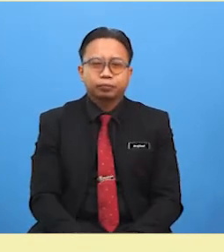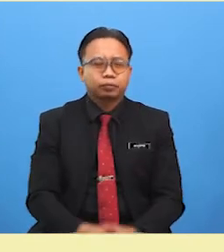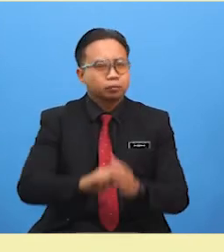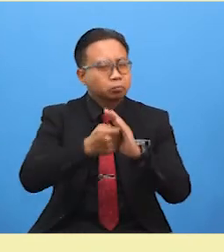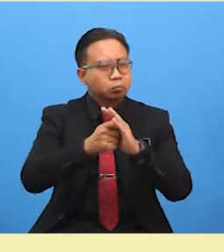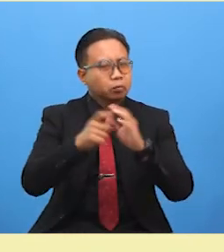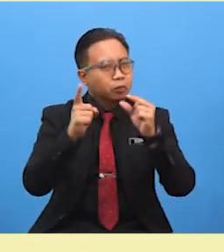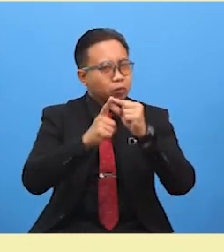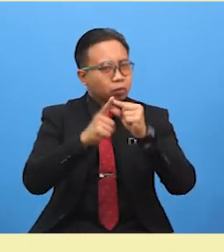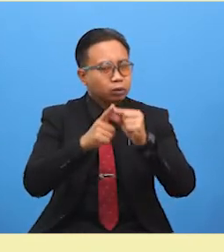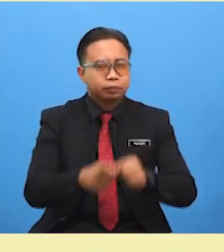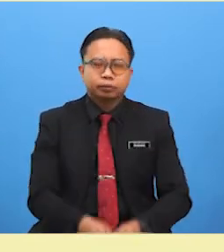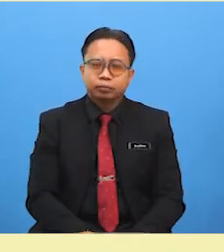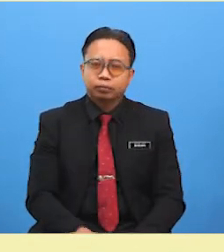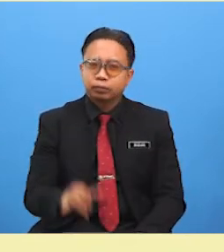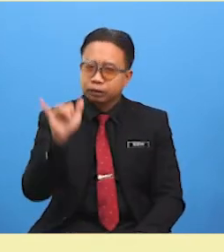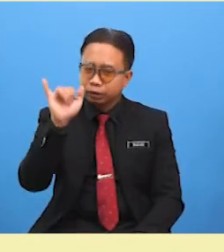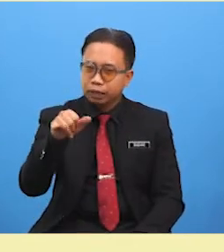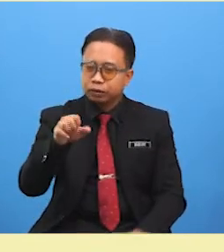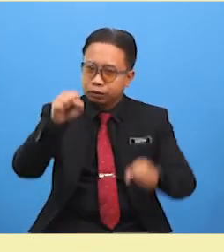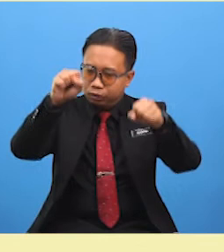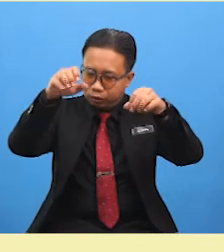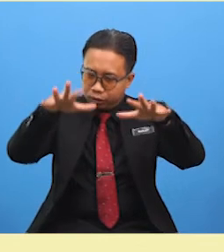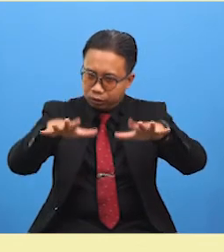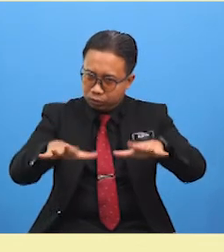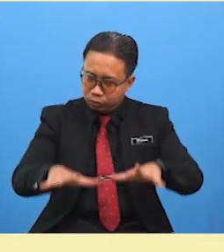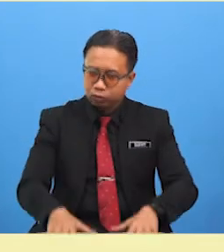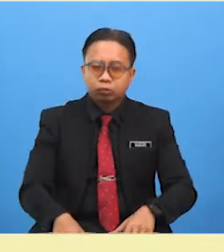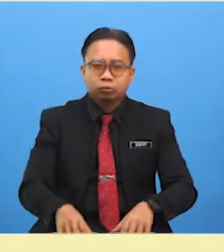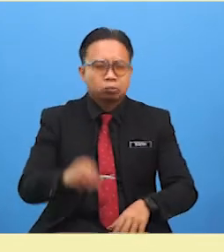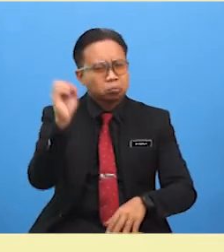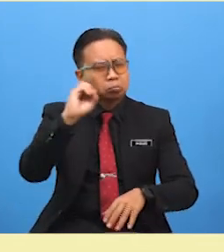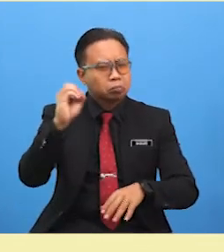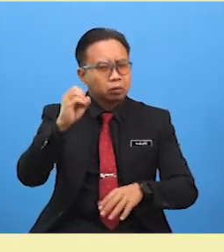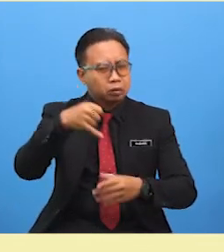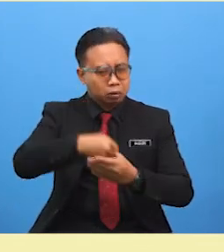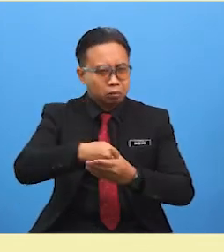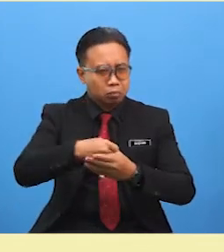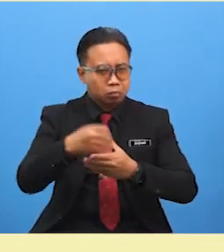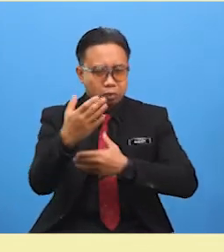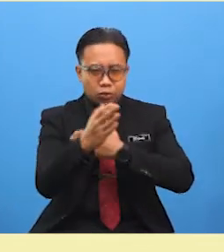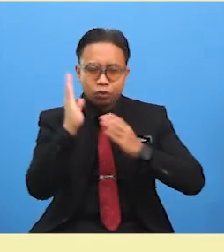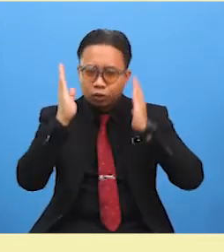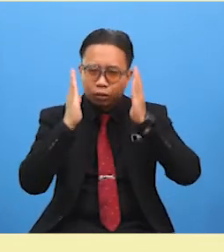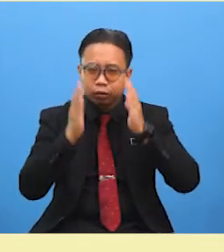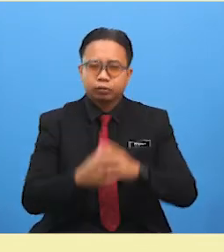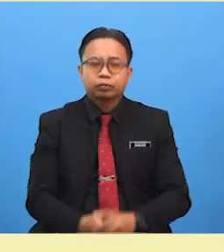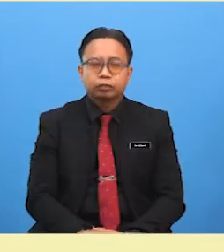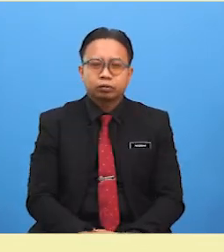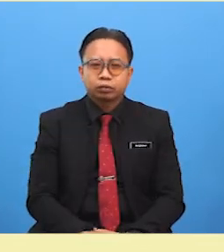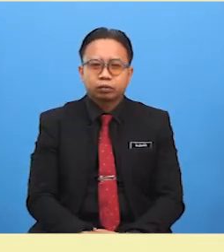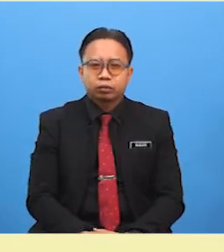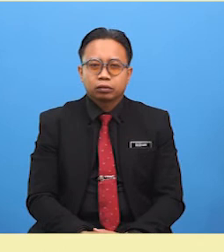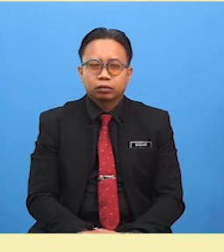was the keyword, boys and girls? Yes, snow. Something that we don't have here in Malaysia. Again, the I